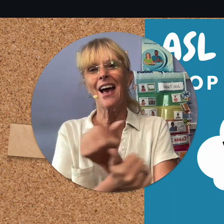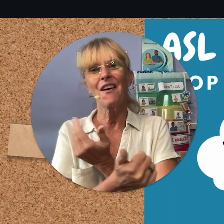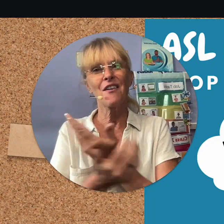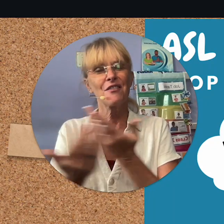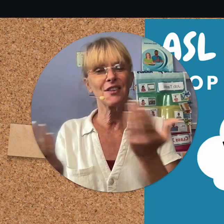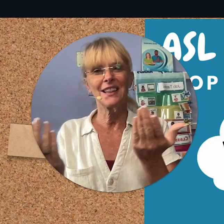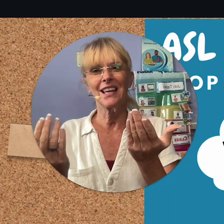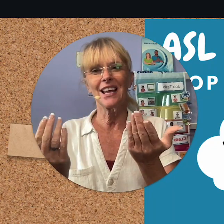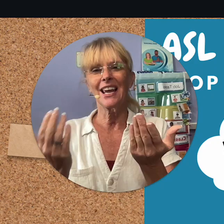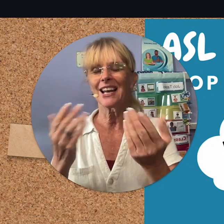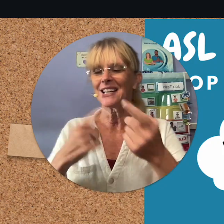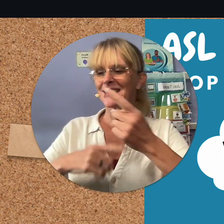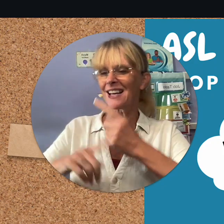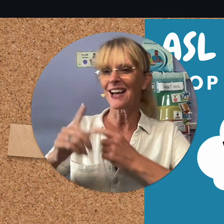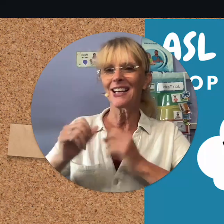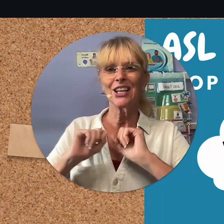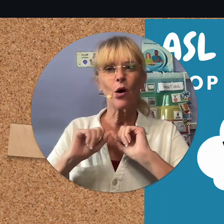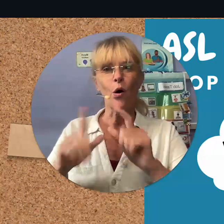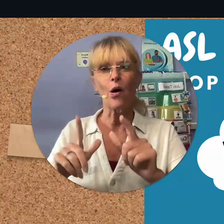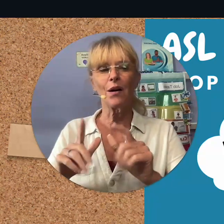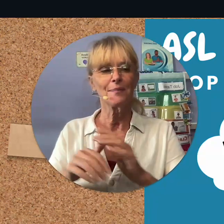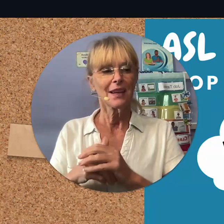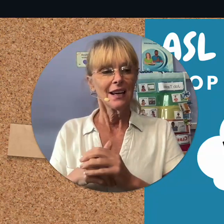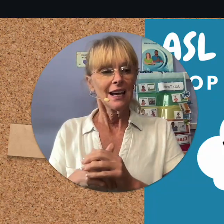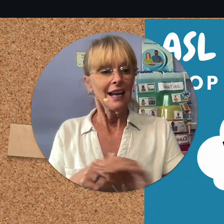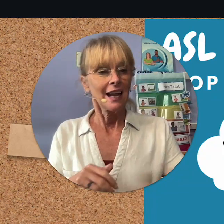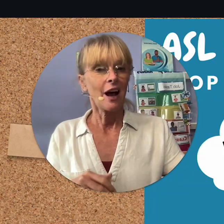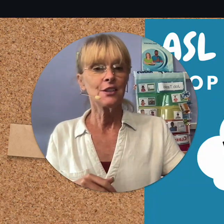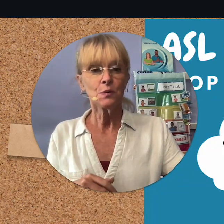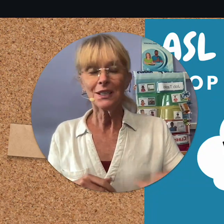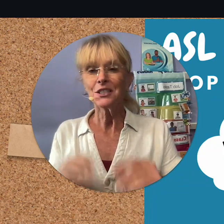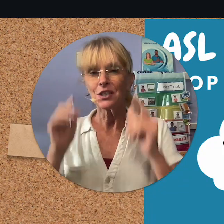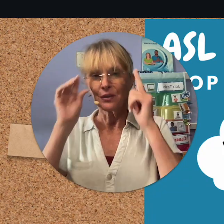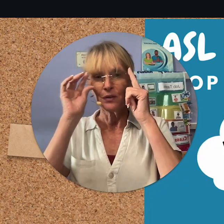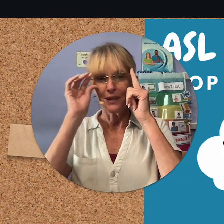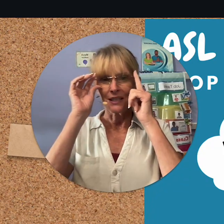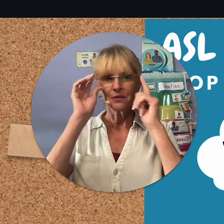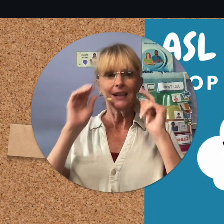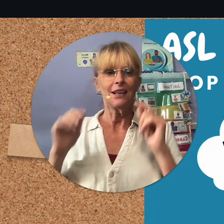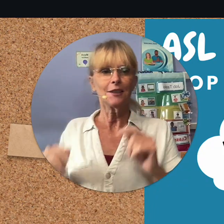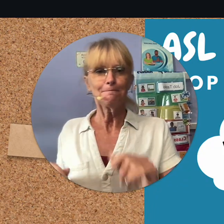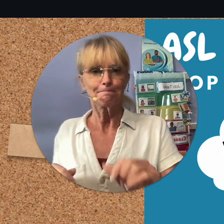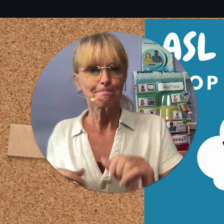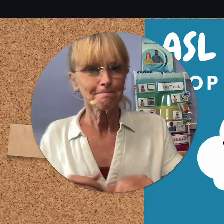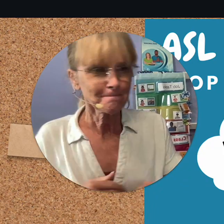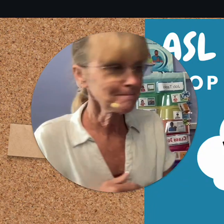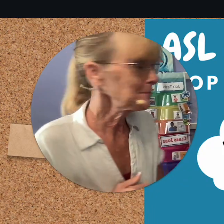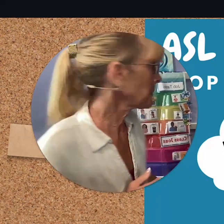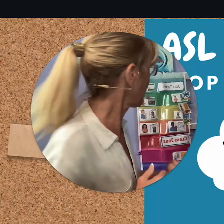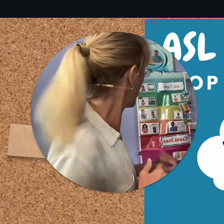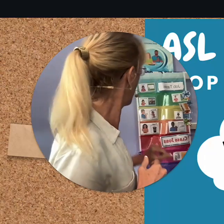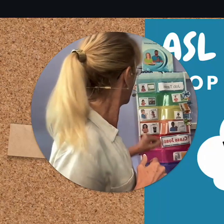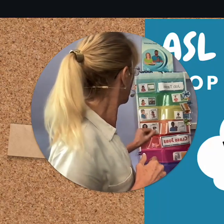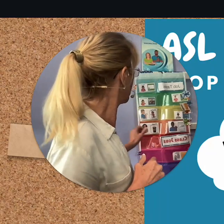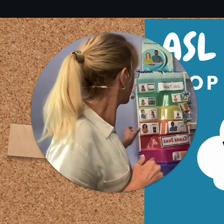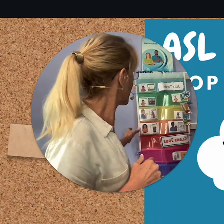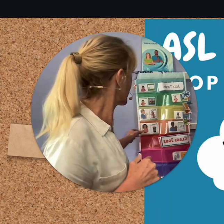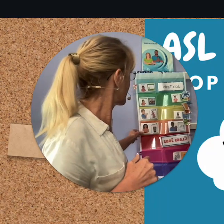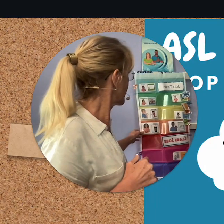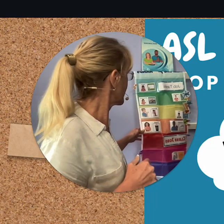see everything, and I sign it all. Now, I do want to show you this right here.